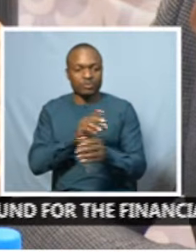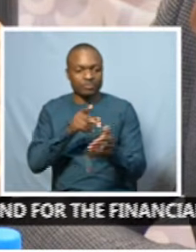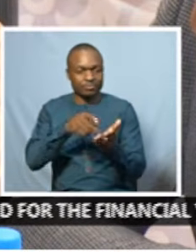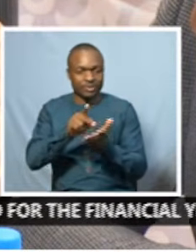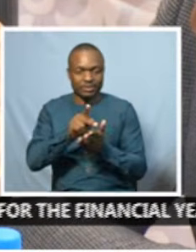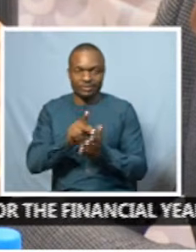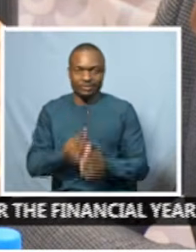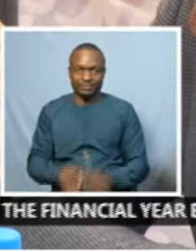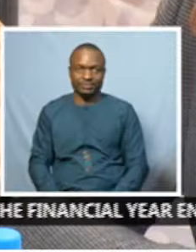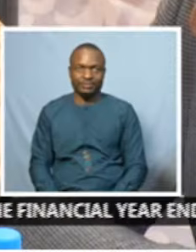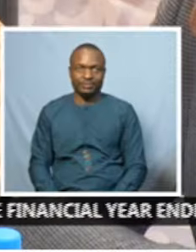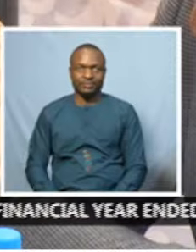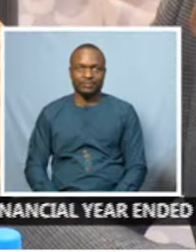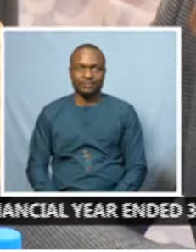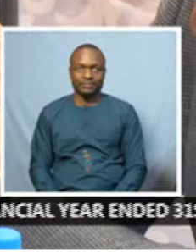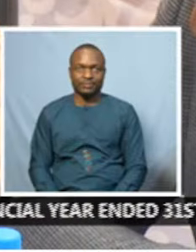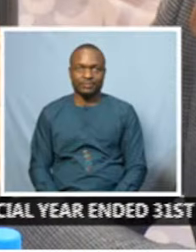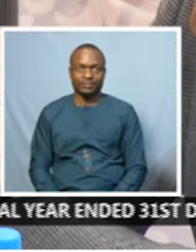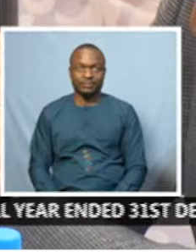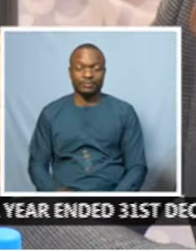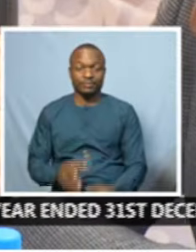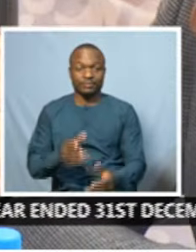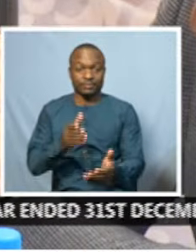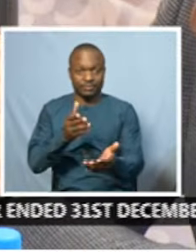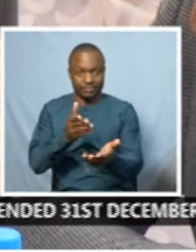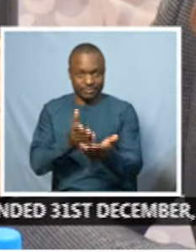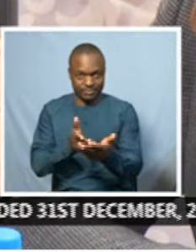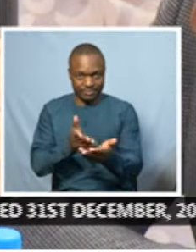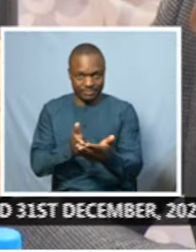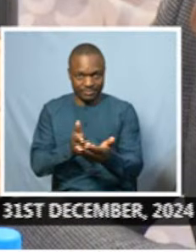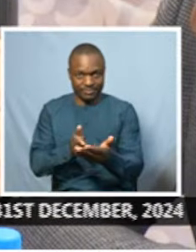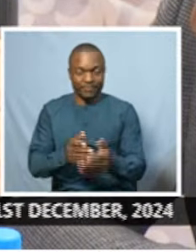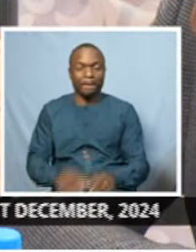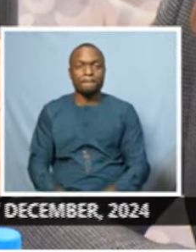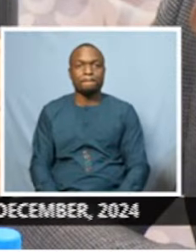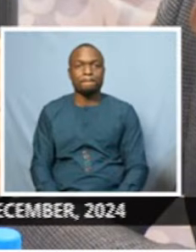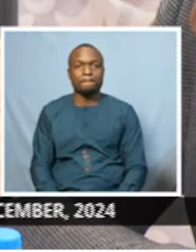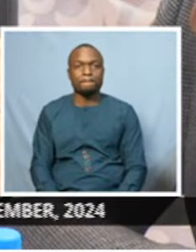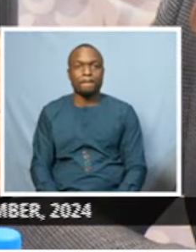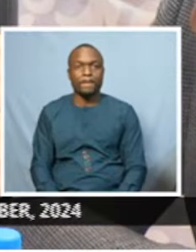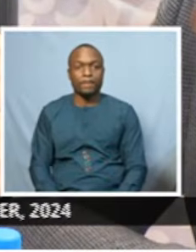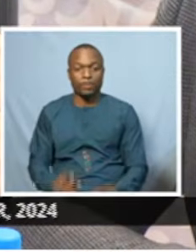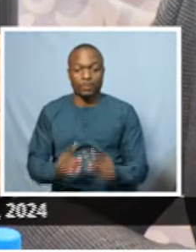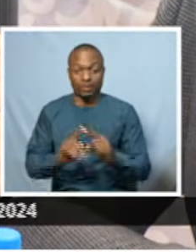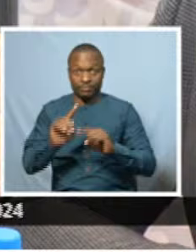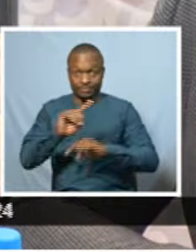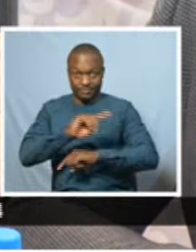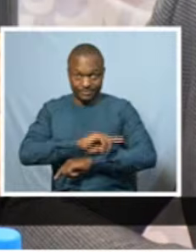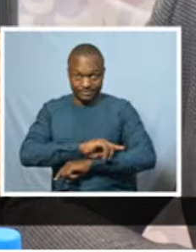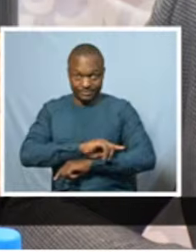full. These funds are as of today.